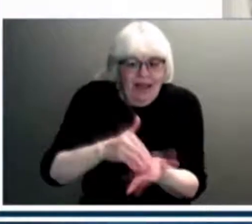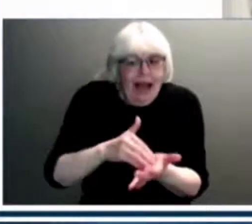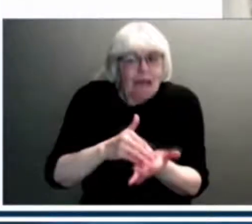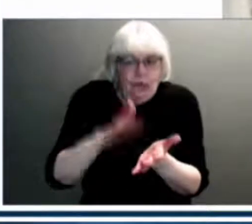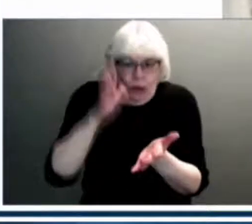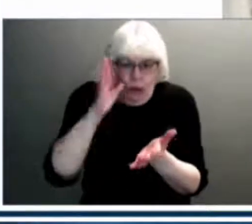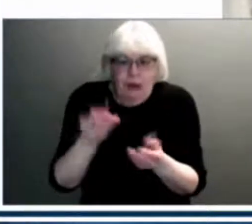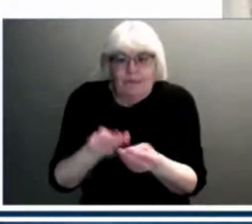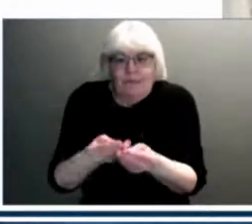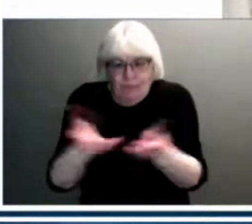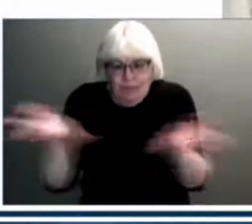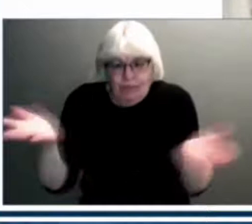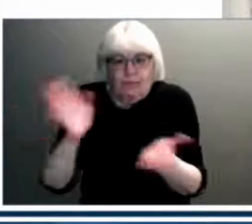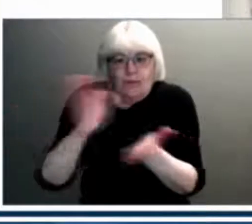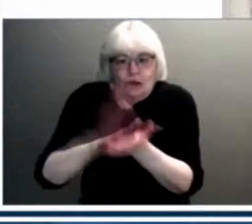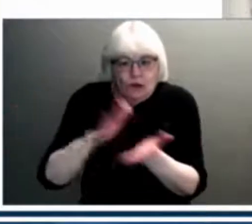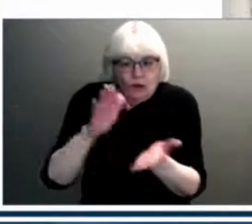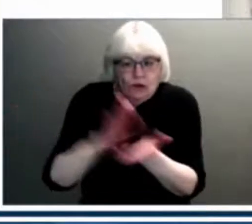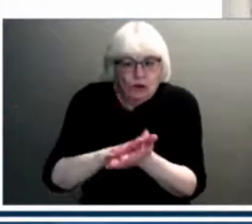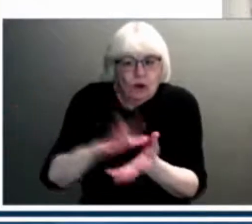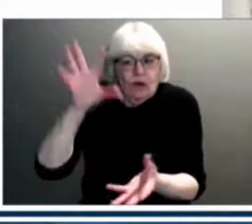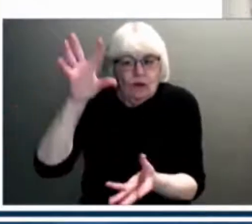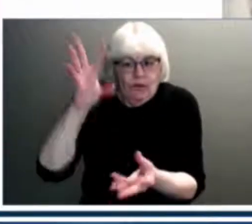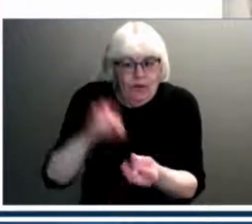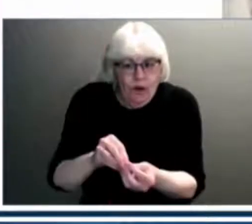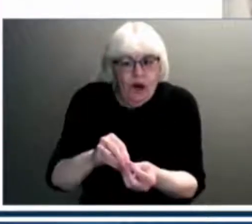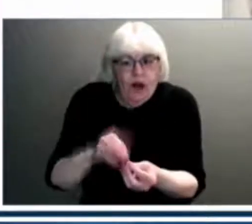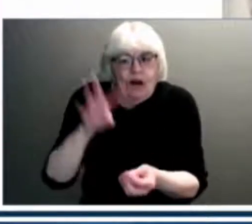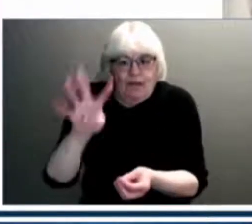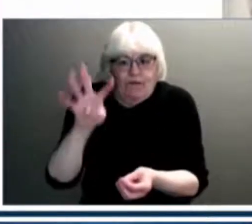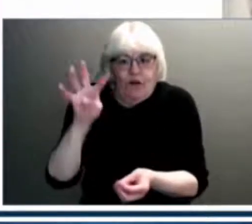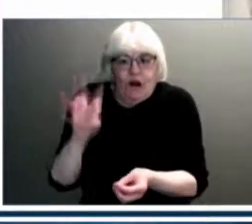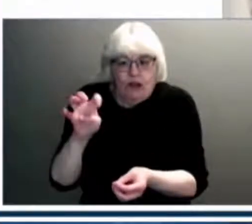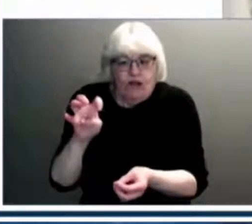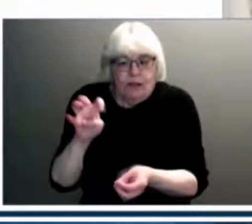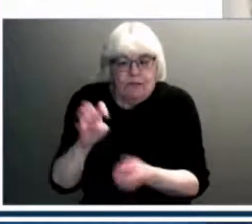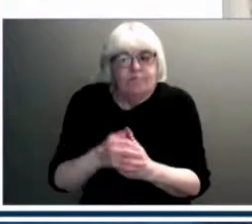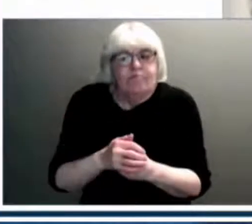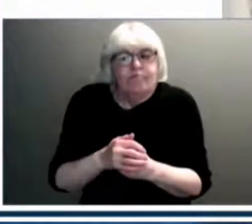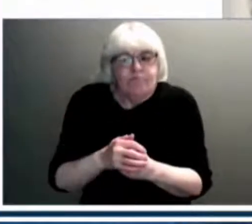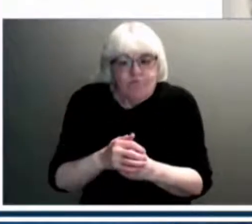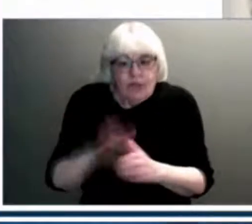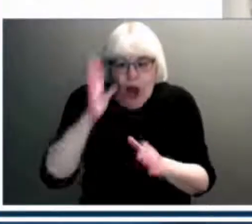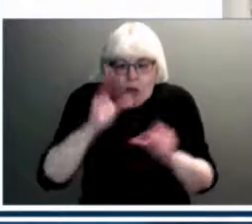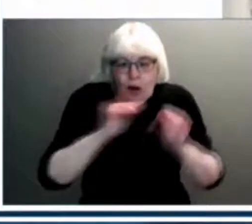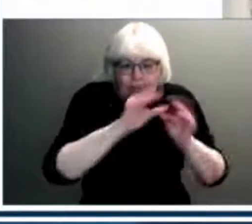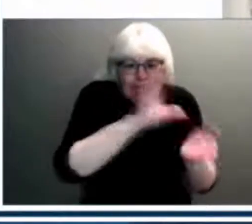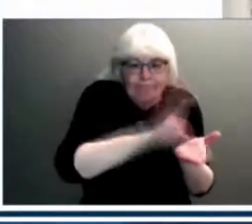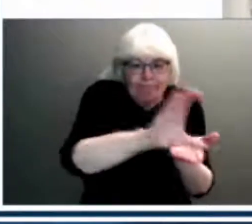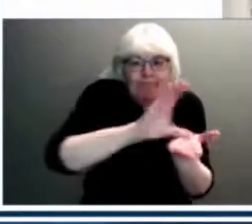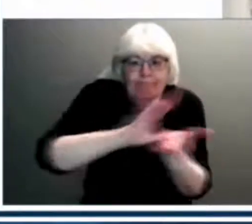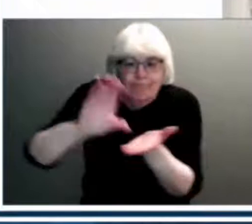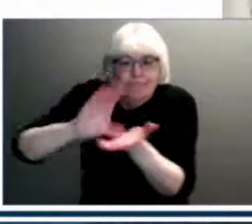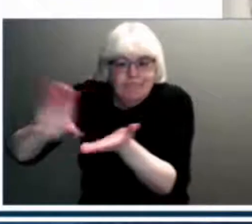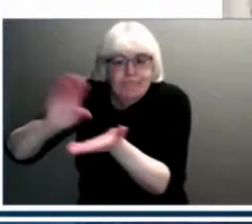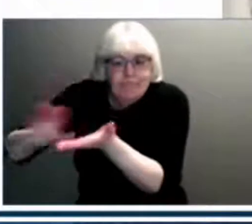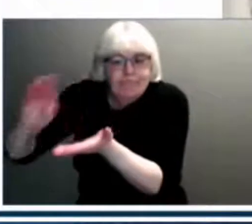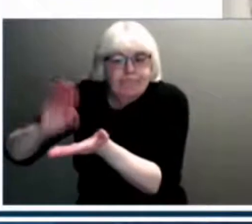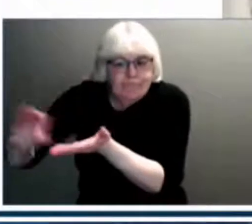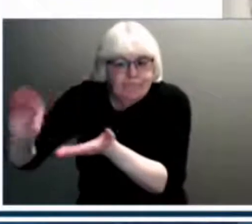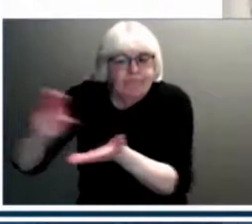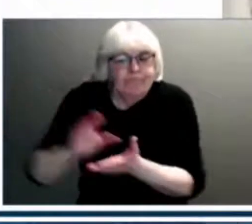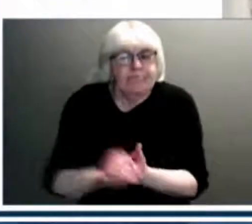enrollment, but we'll come up with that and get those tests out there. And those tests will be available based on a need for testing.